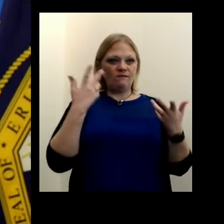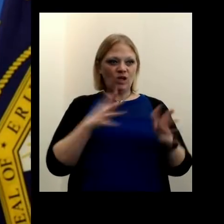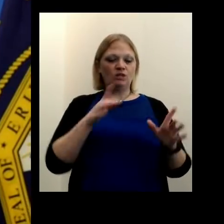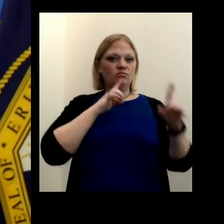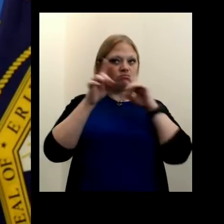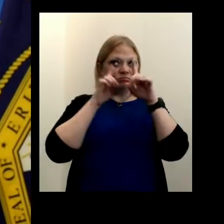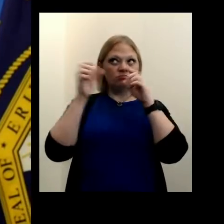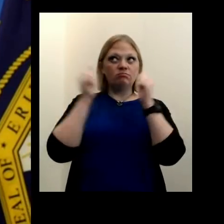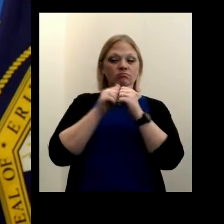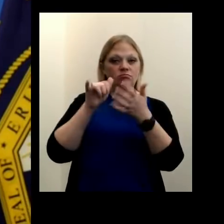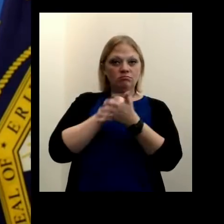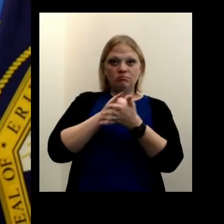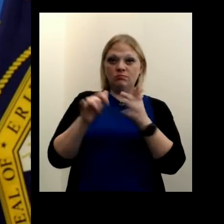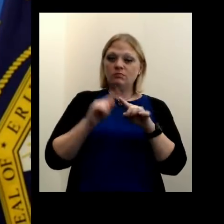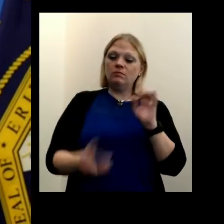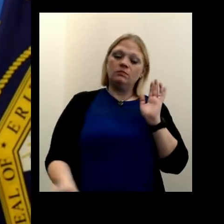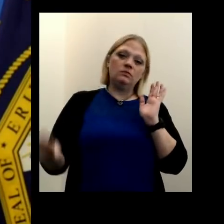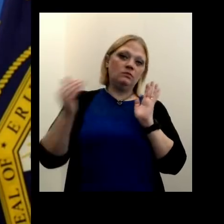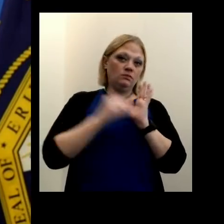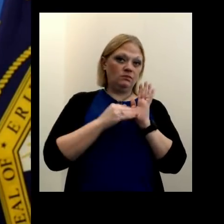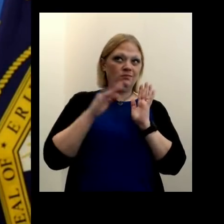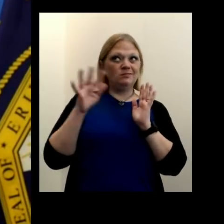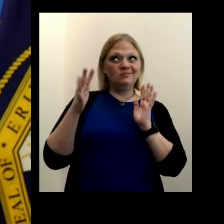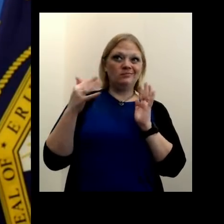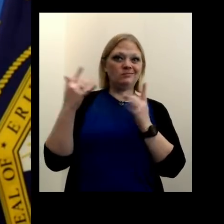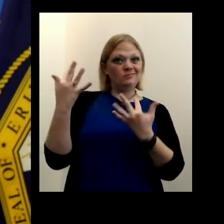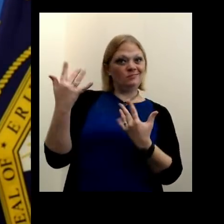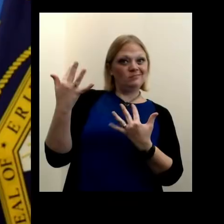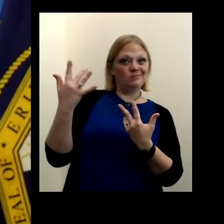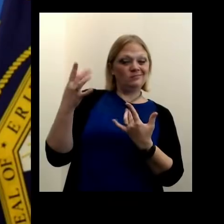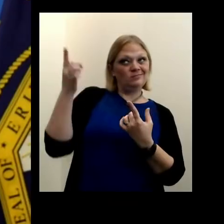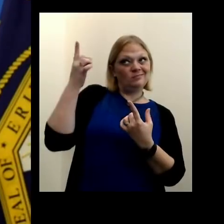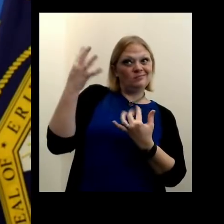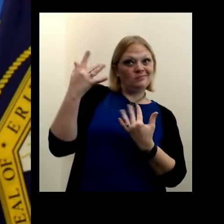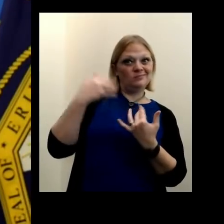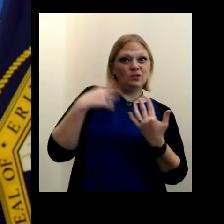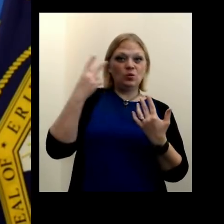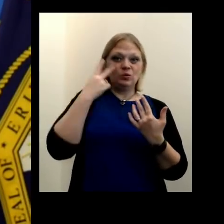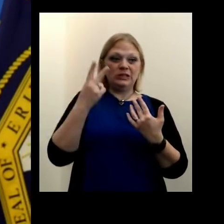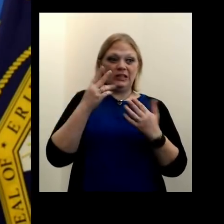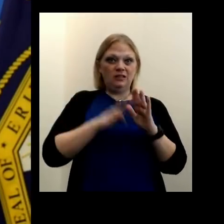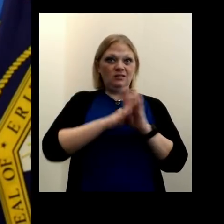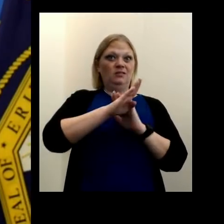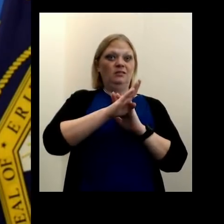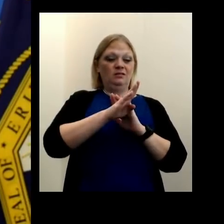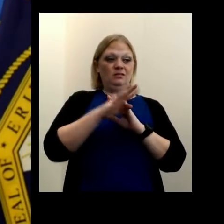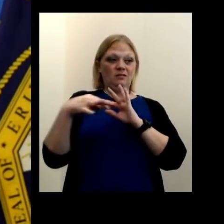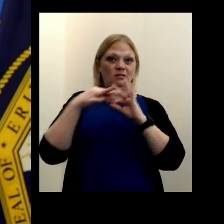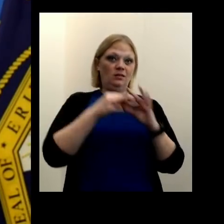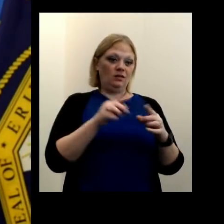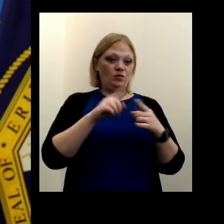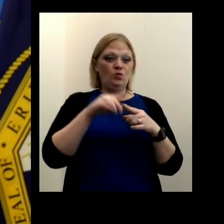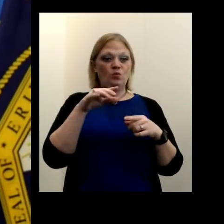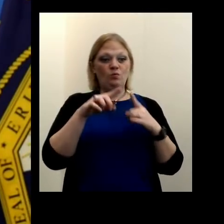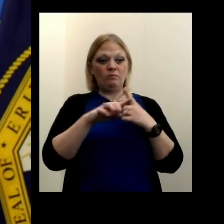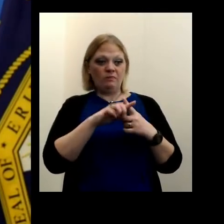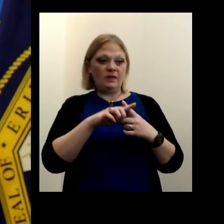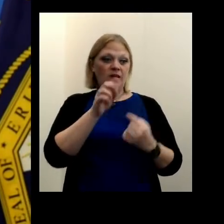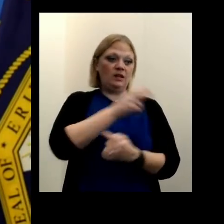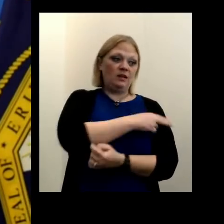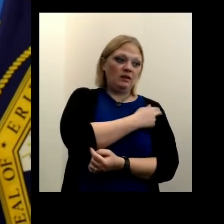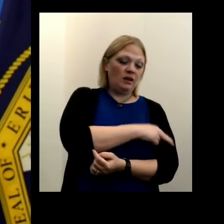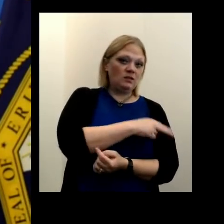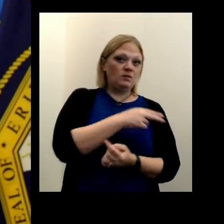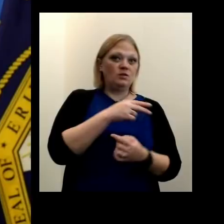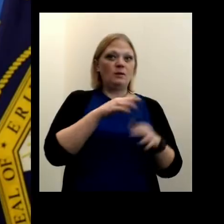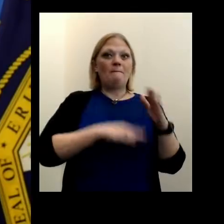New York, but once again, they're kind of waiting to see what kind of spike there is with regards to cases and hospitalizations based on Thanksgiving.